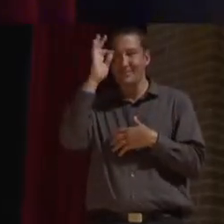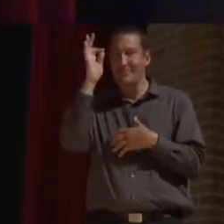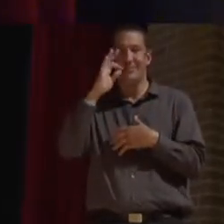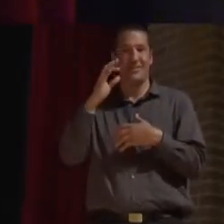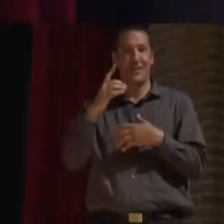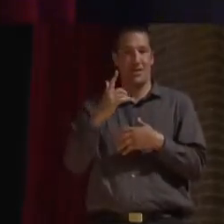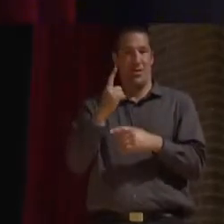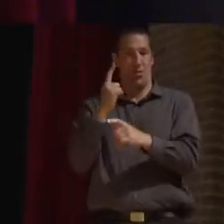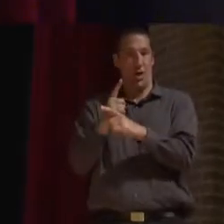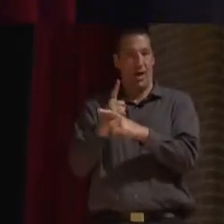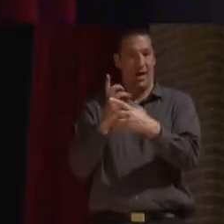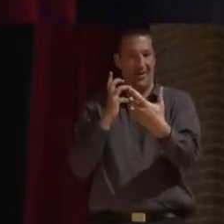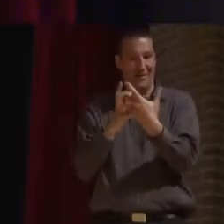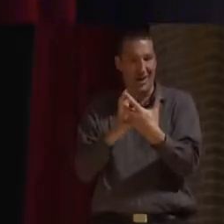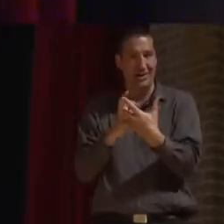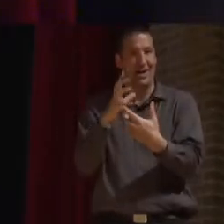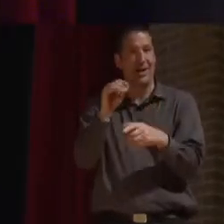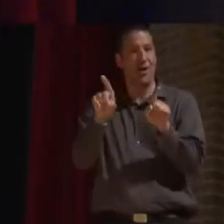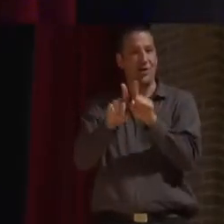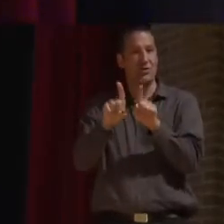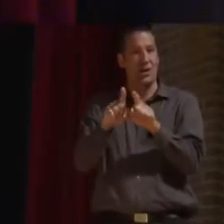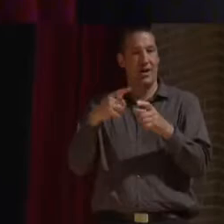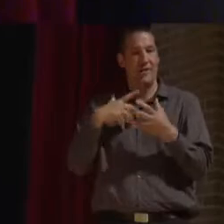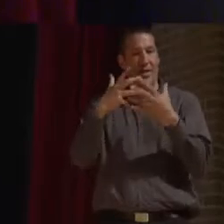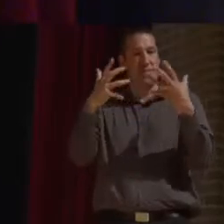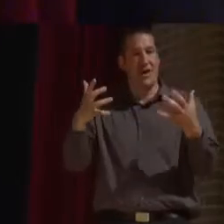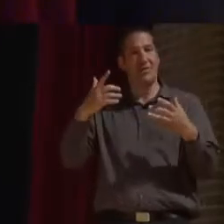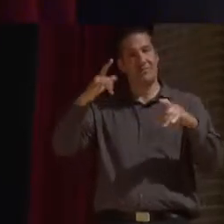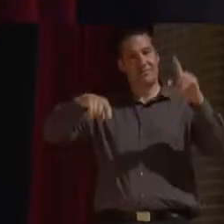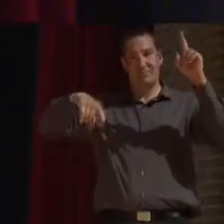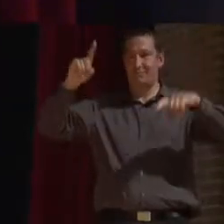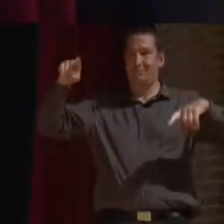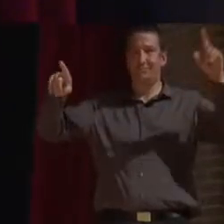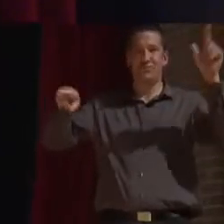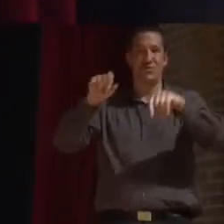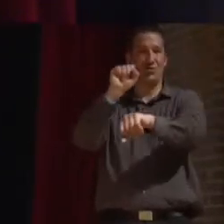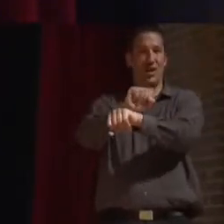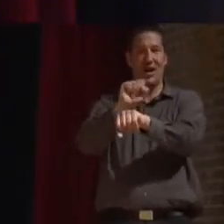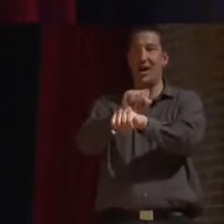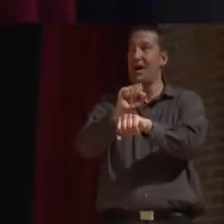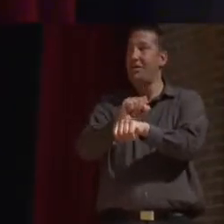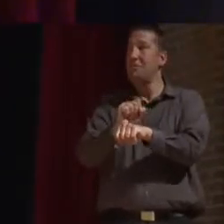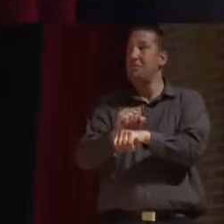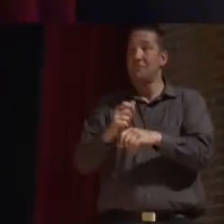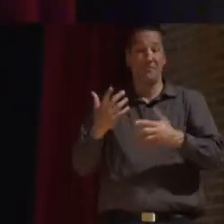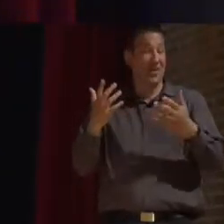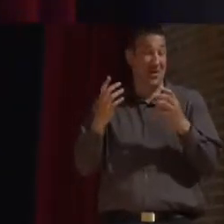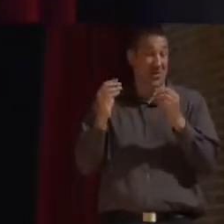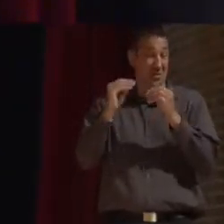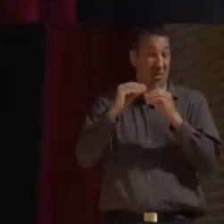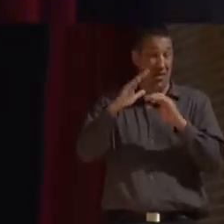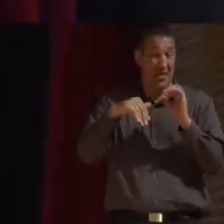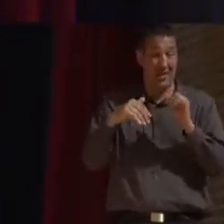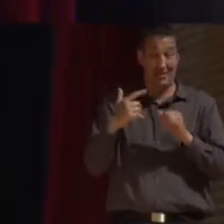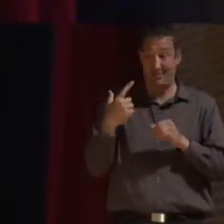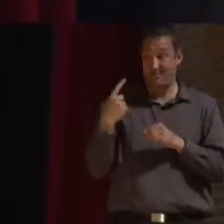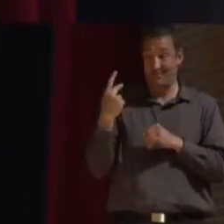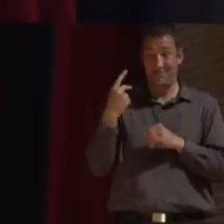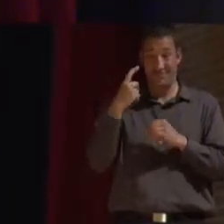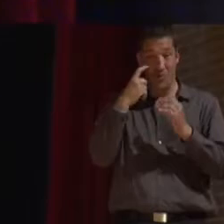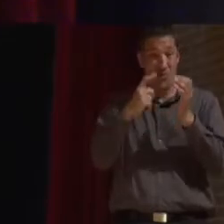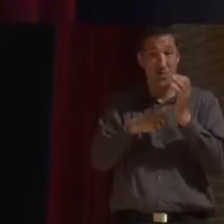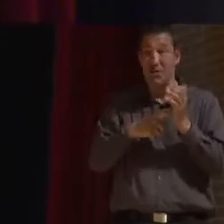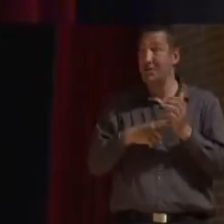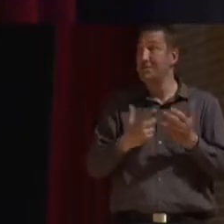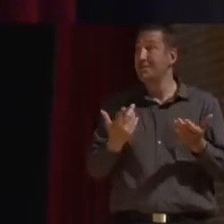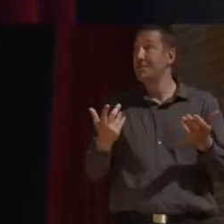fit, and that there are a large variety of jobs right now, probably more so than what we've seen. All of